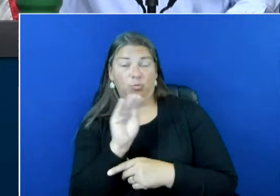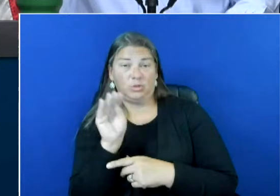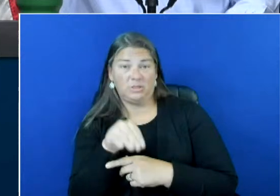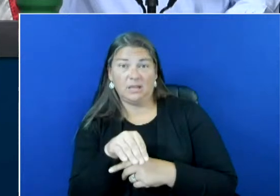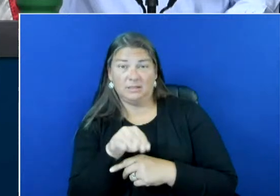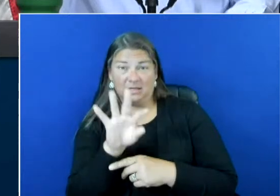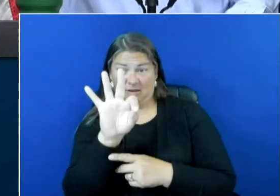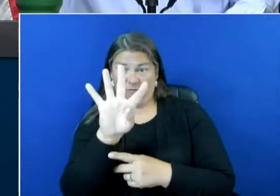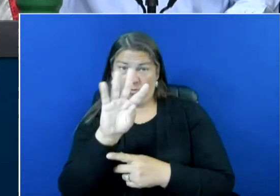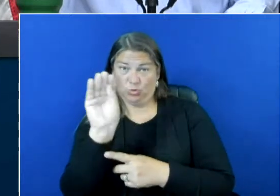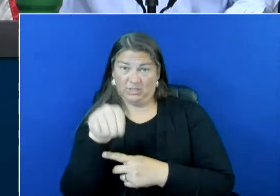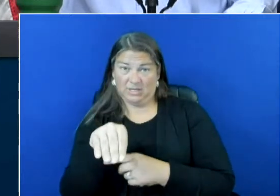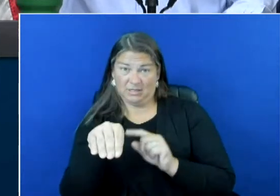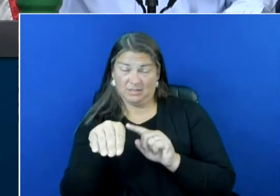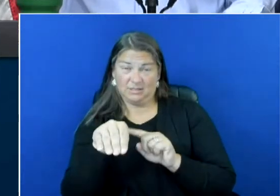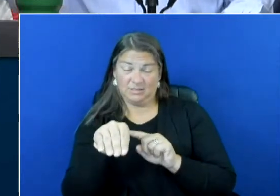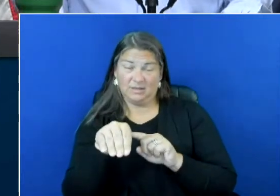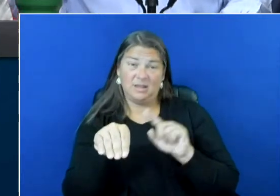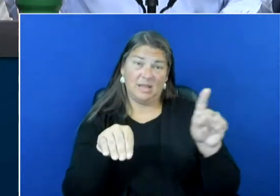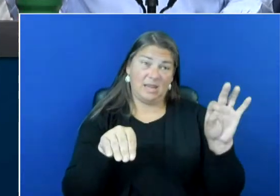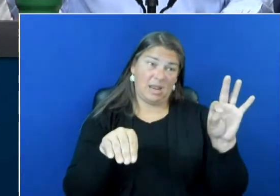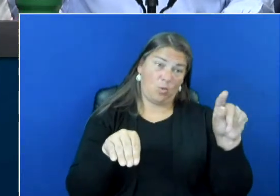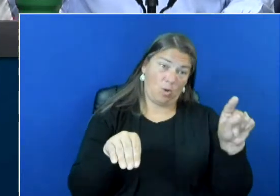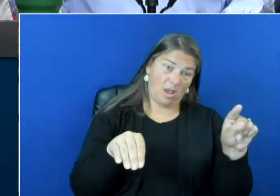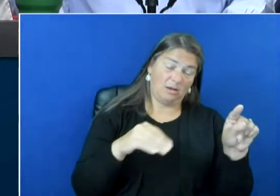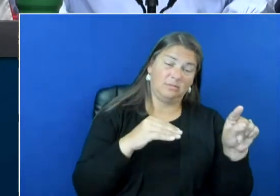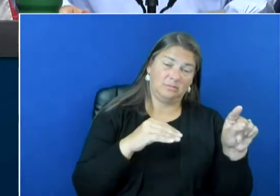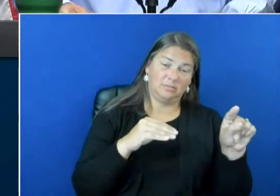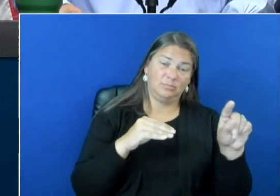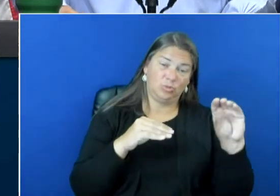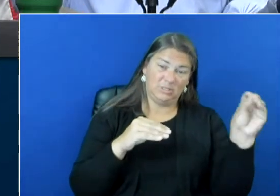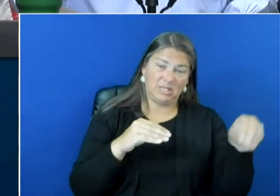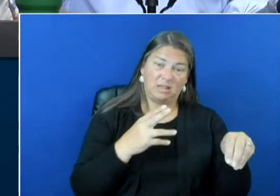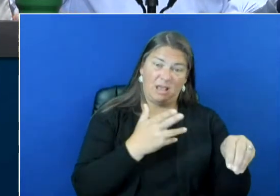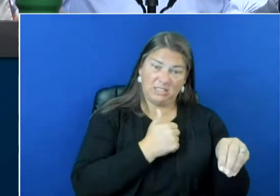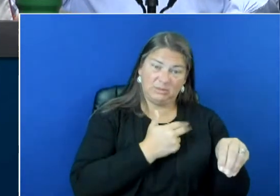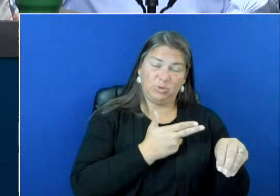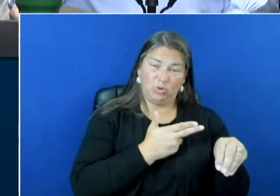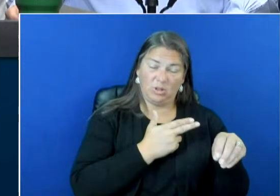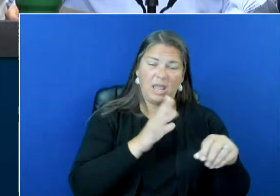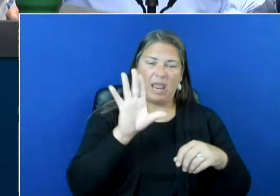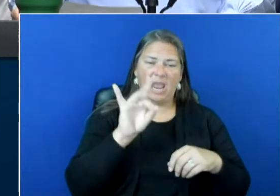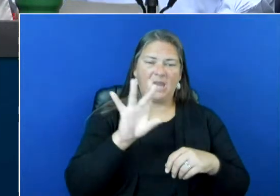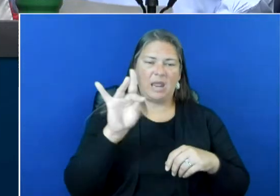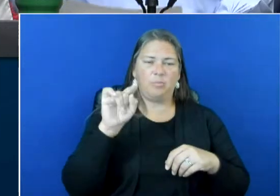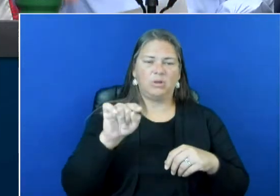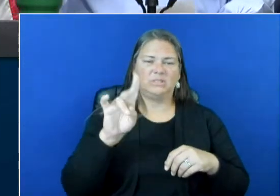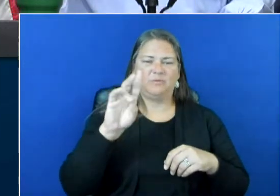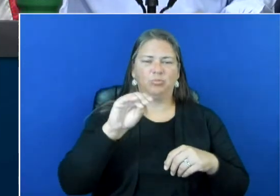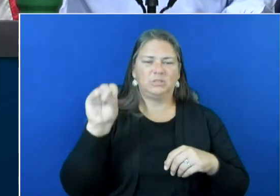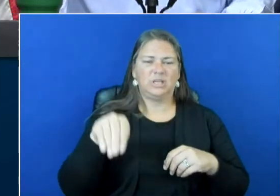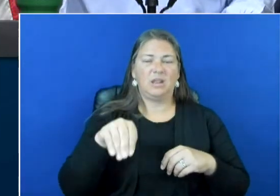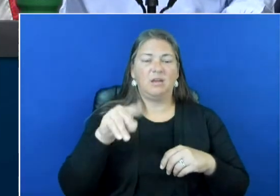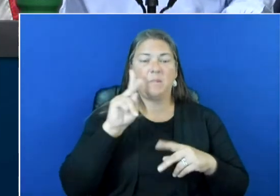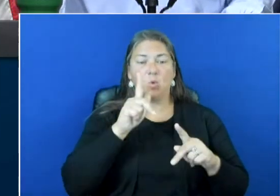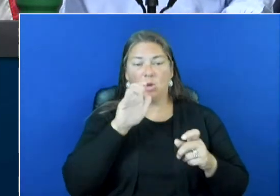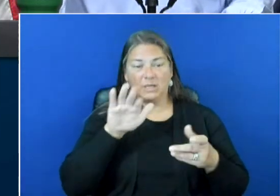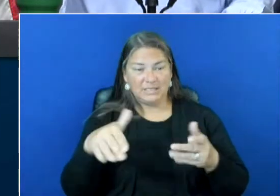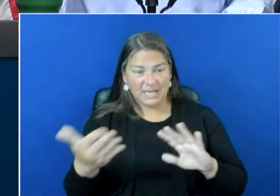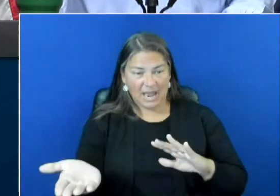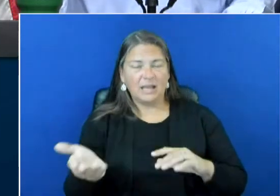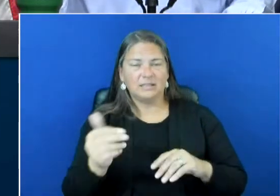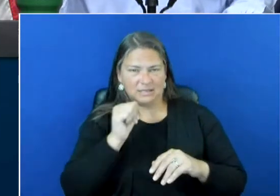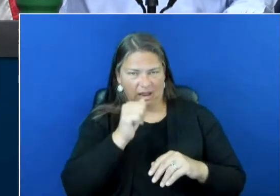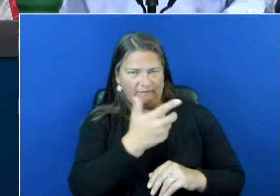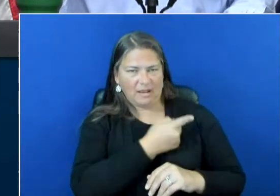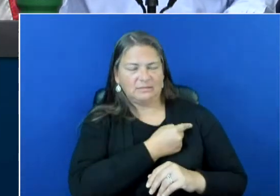unvaccinated, 91% of all hospitalizations, 88.7% of all deaths. And when you look at the